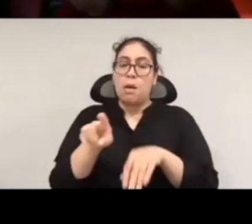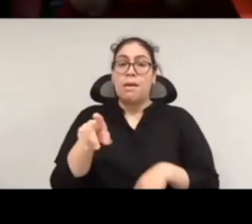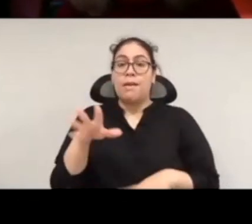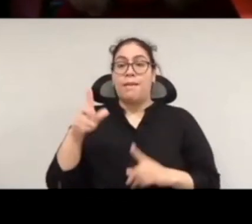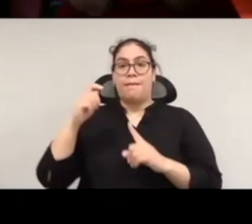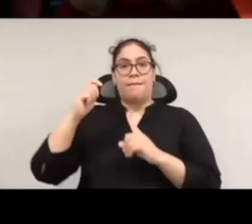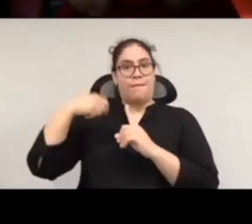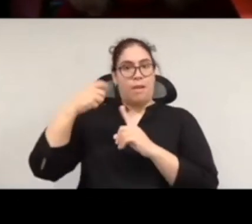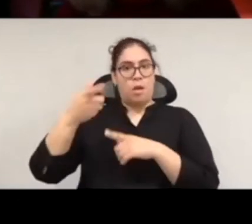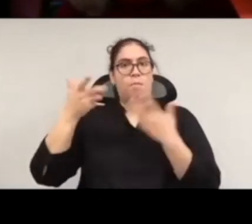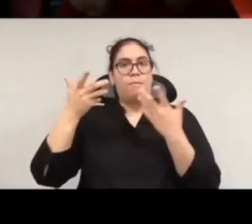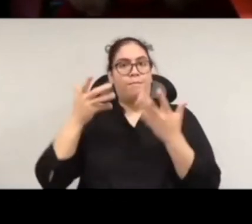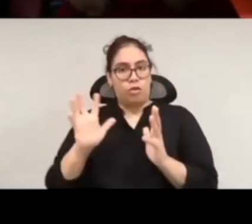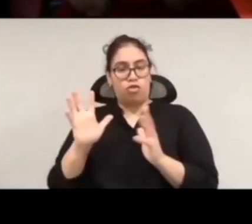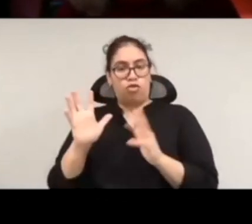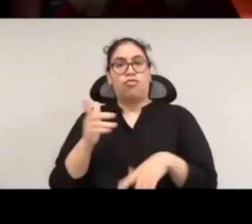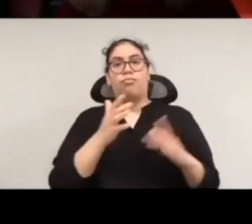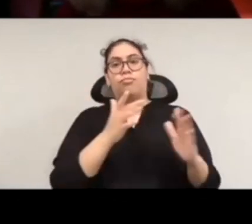way to